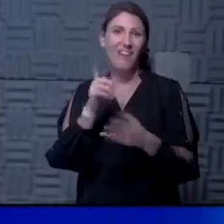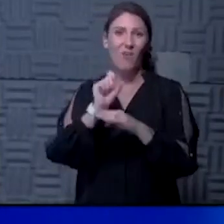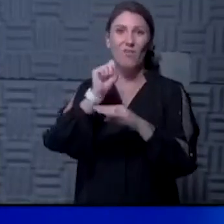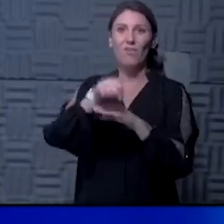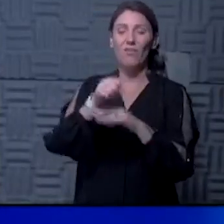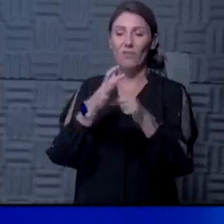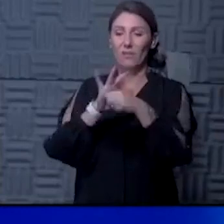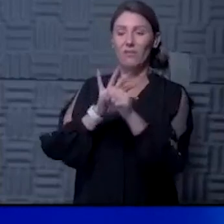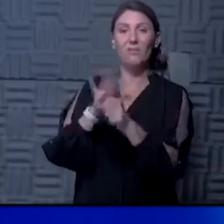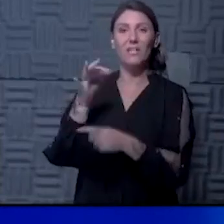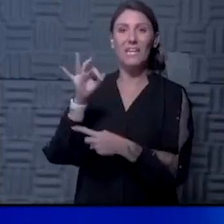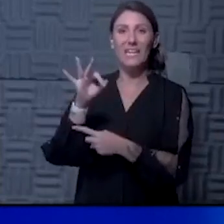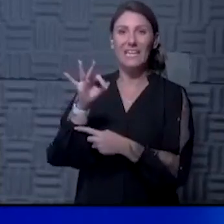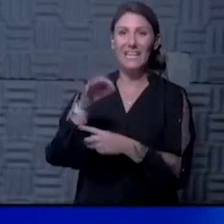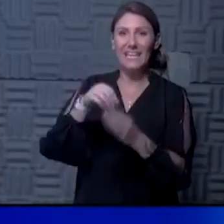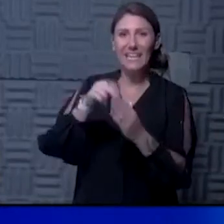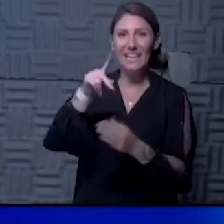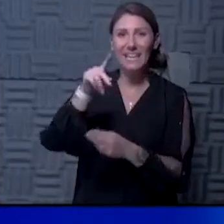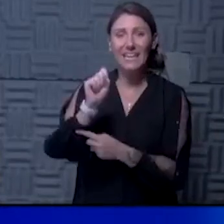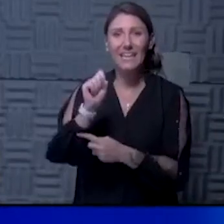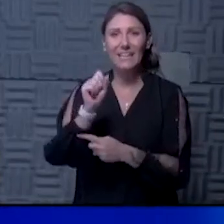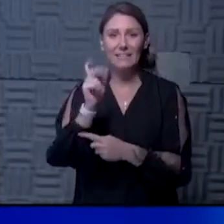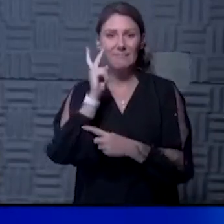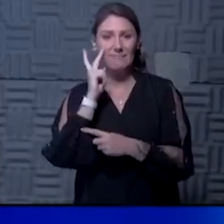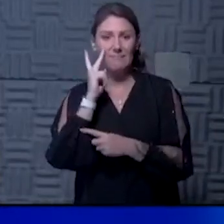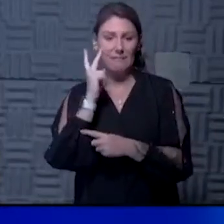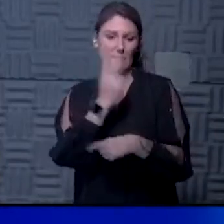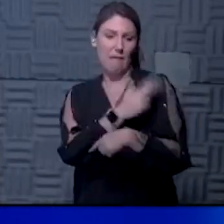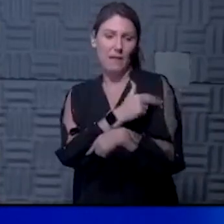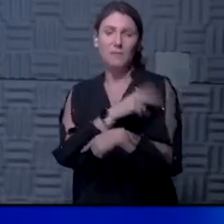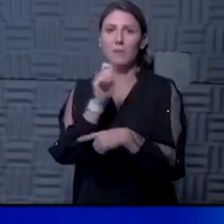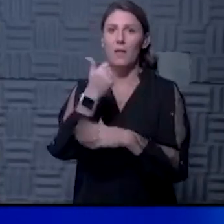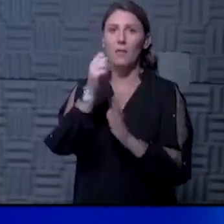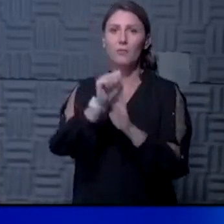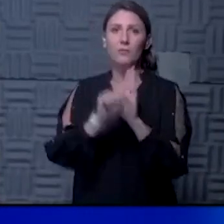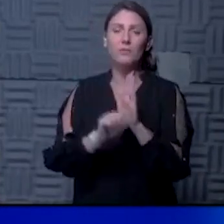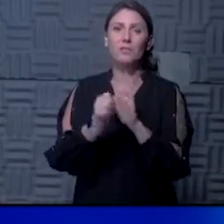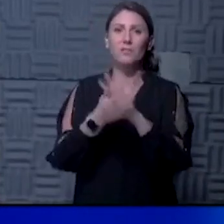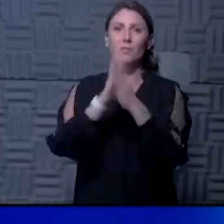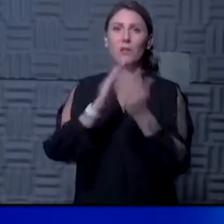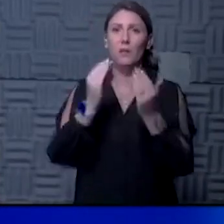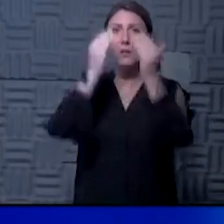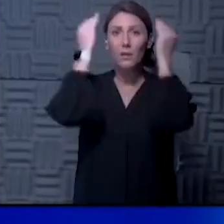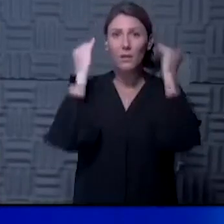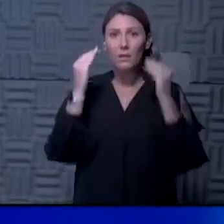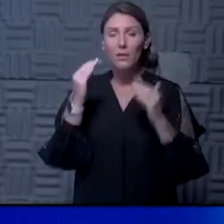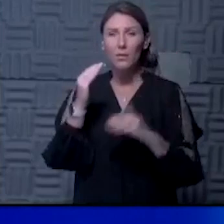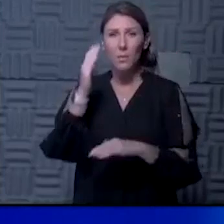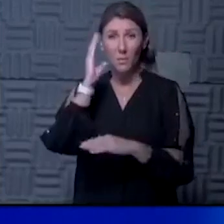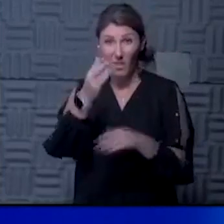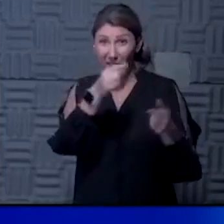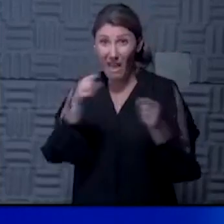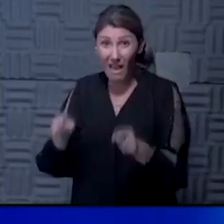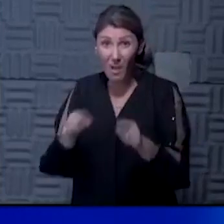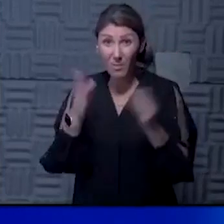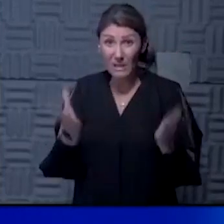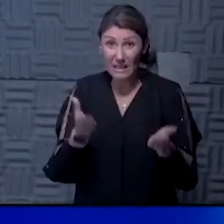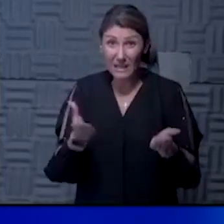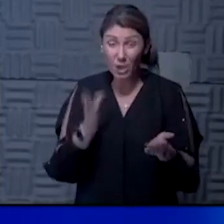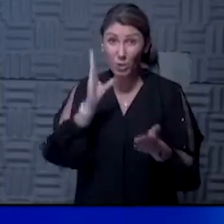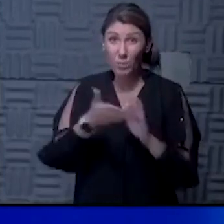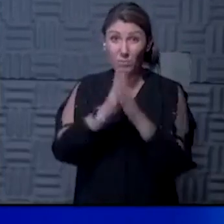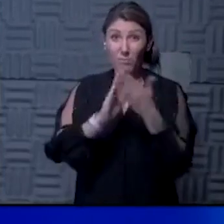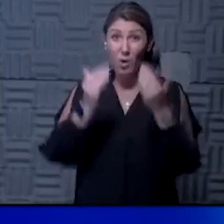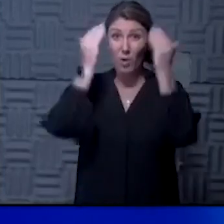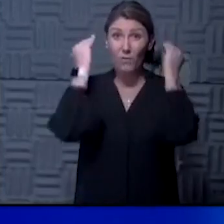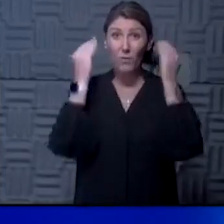in Kansas. She sees that hospitals in other states are being overwhelmed. Is it inevitable that we're going to be overwhelmed? I